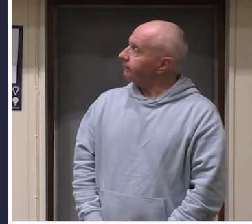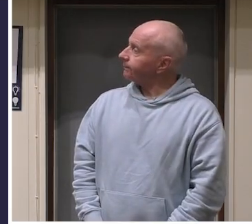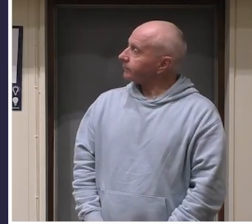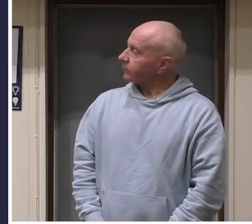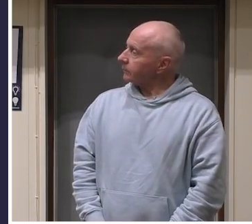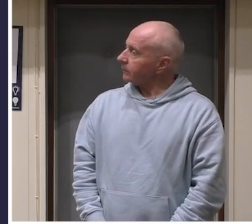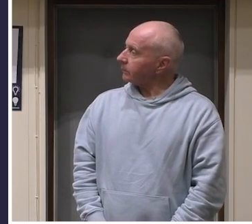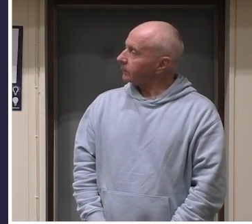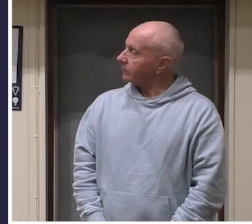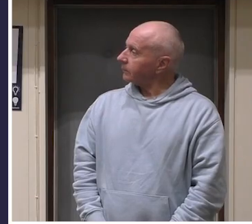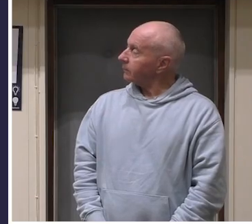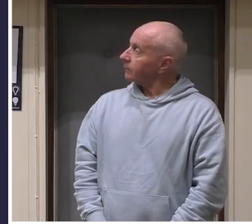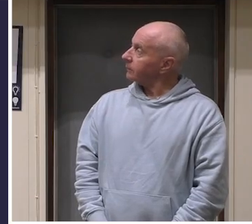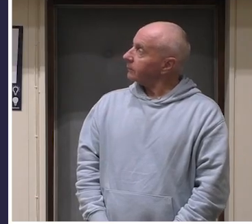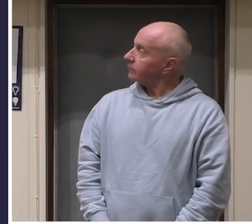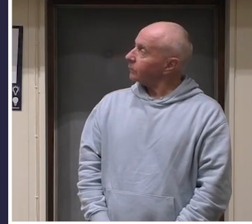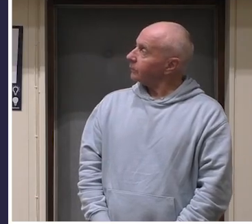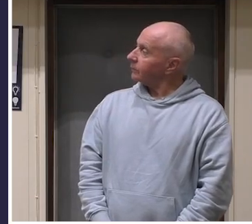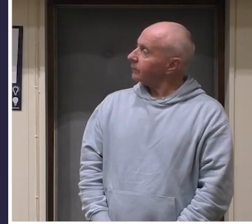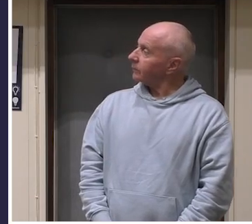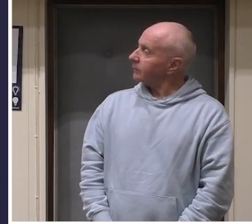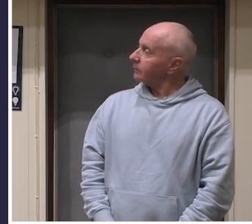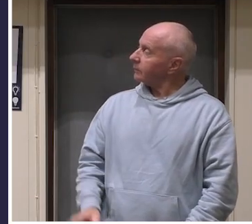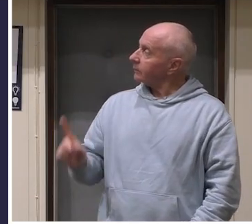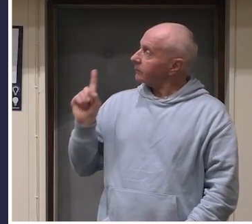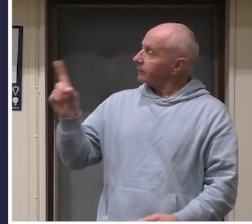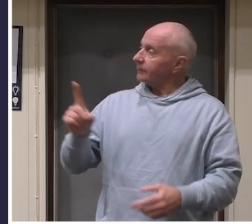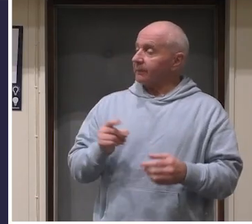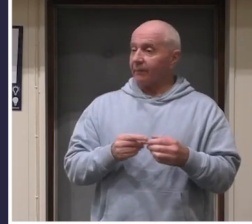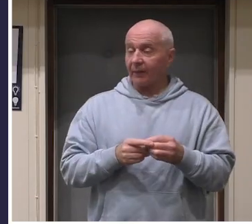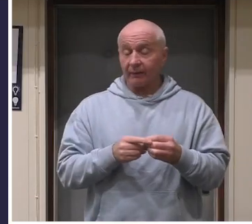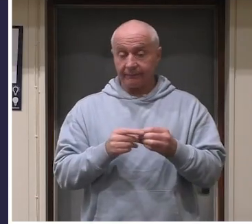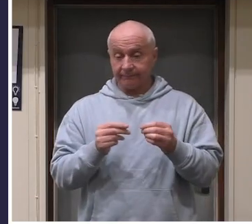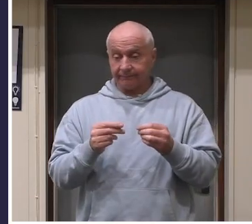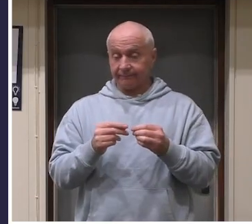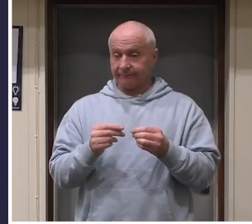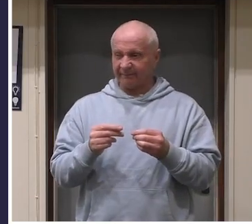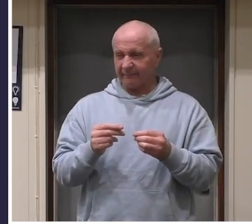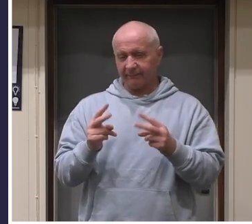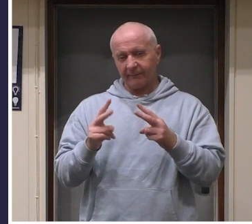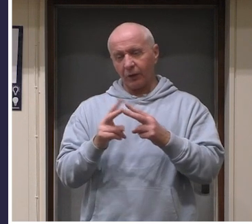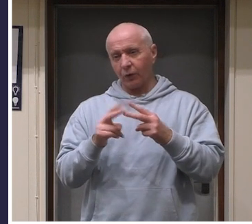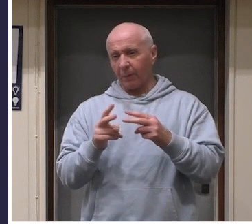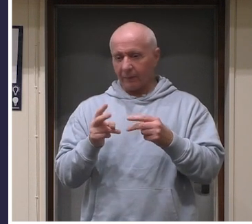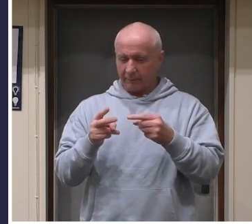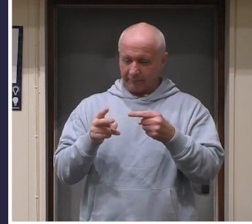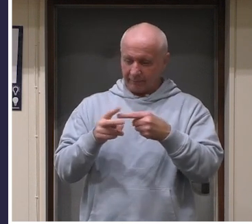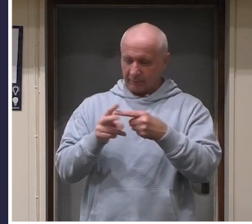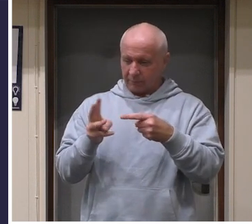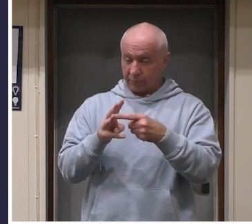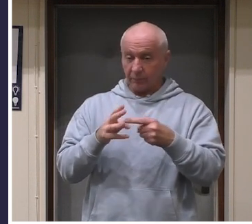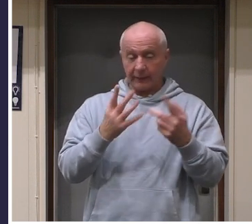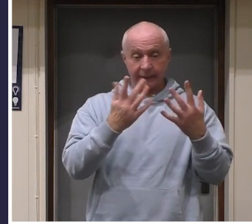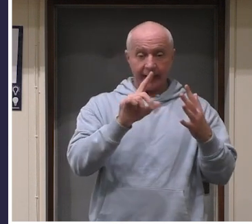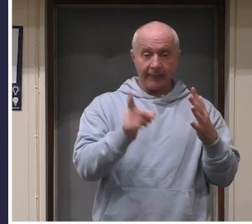So going back to the experiment with that, did the double slit experiment with molecules of 10,000 atoms, they